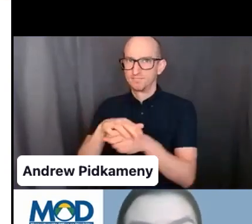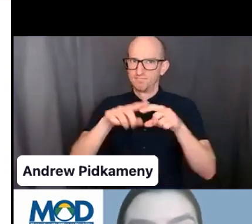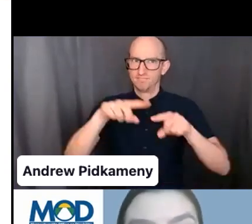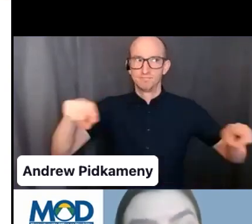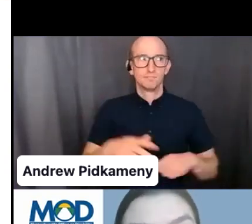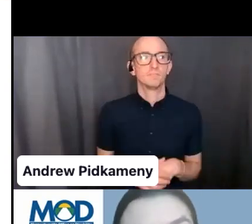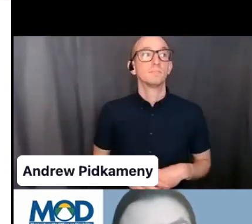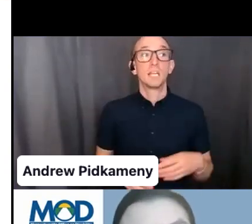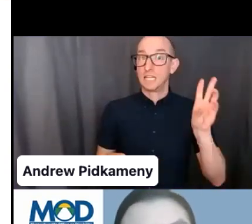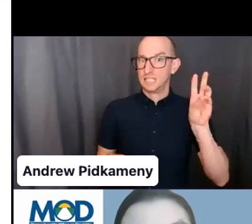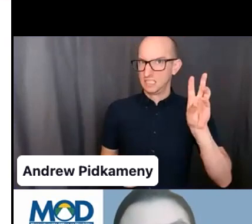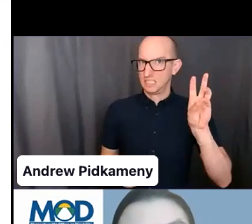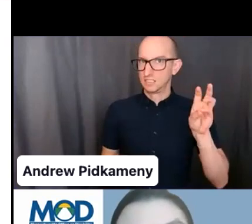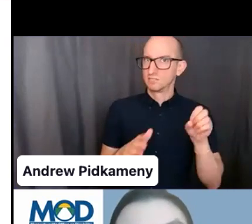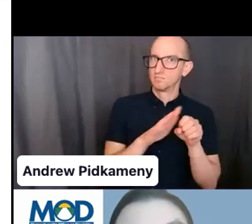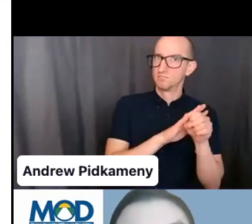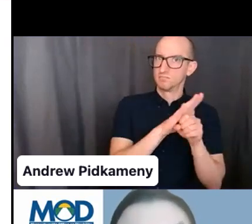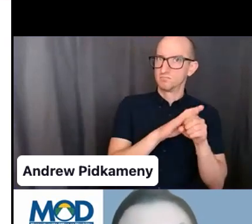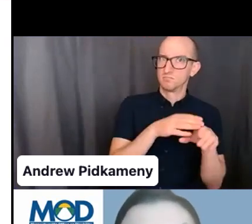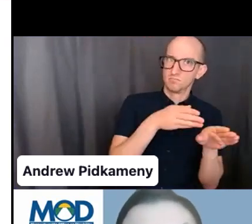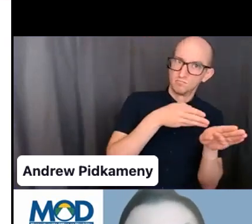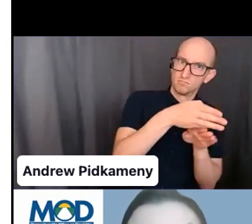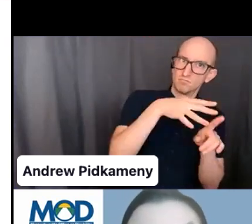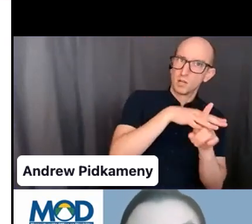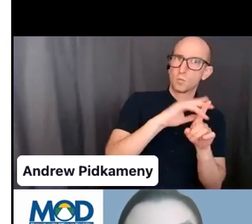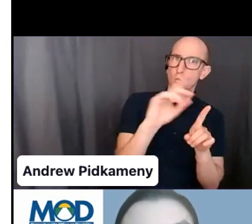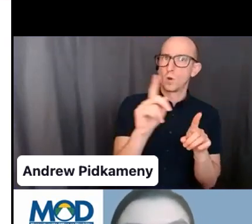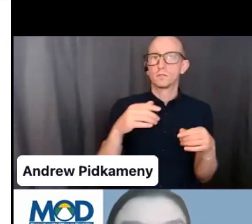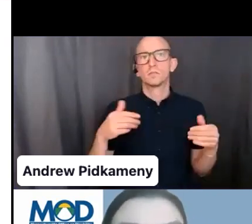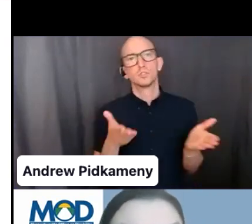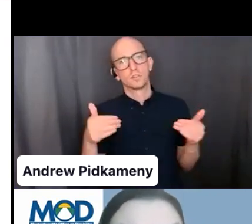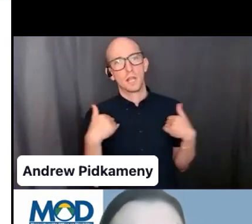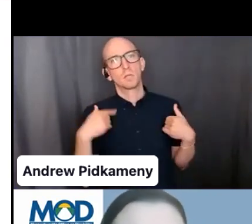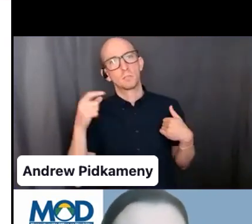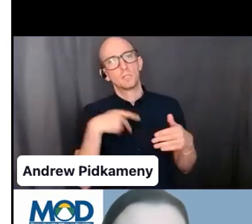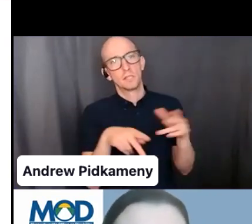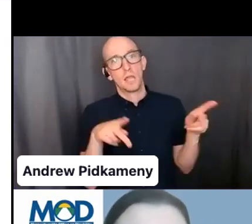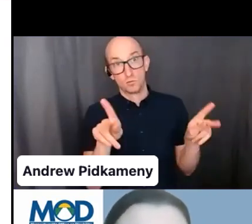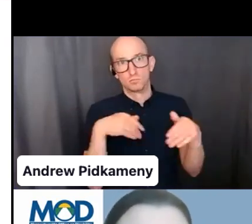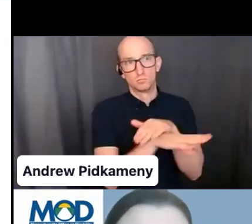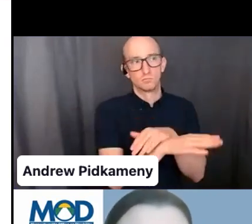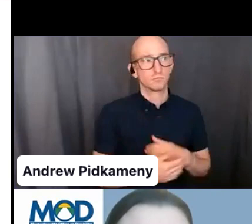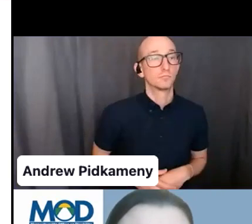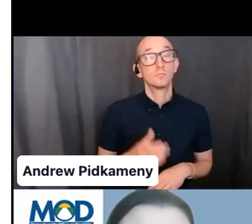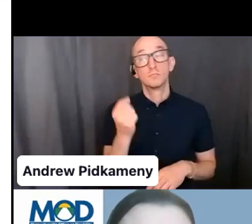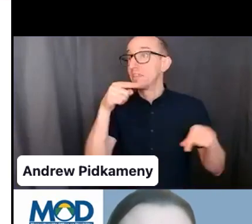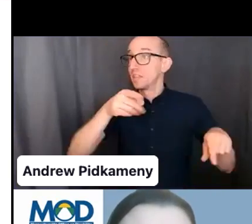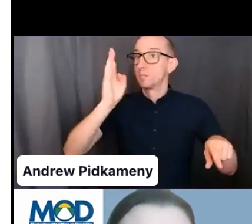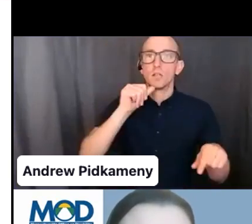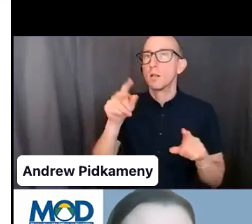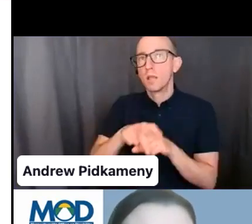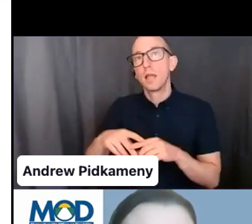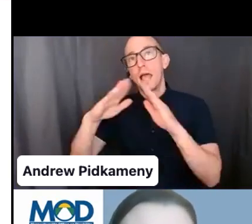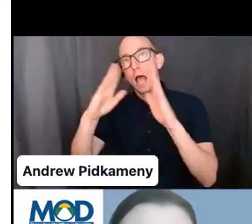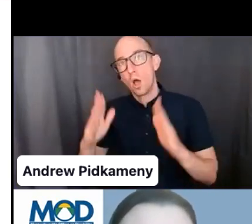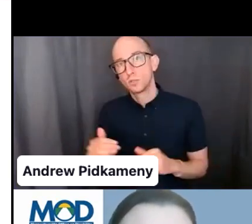are requirements to allow service animals. So do note that this presentation does not apply to housing, employment, airlines, or